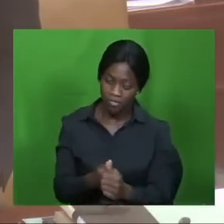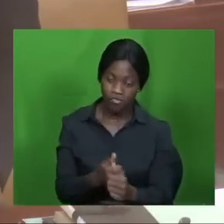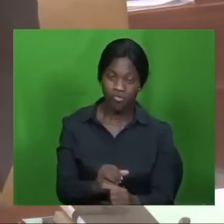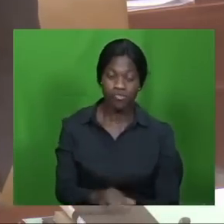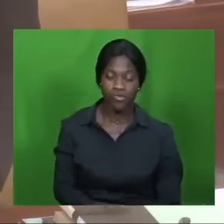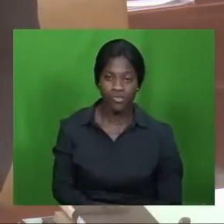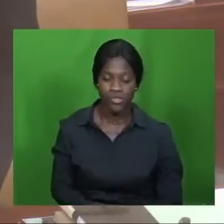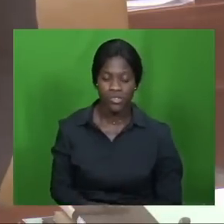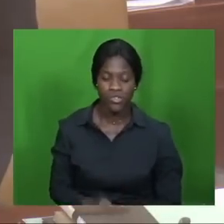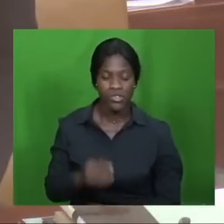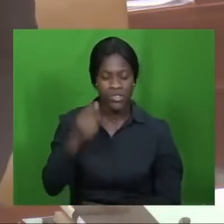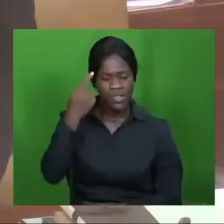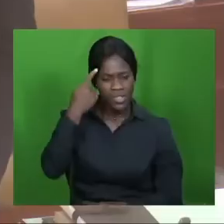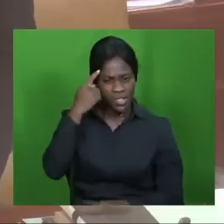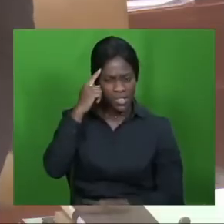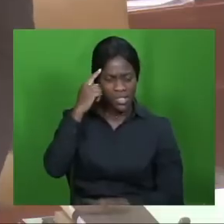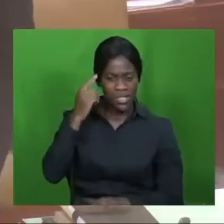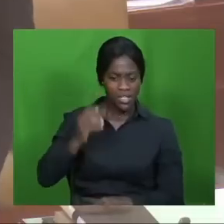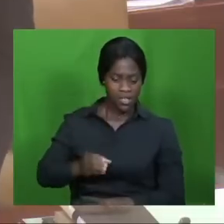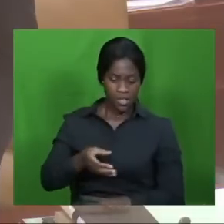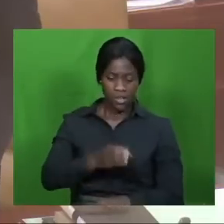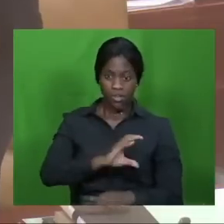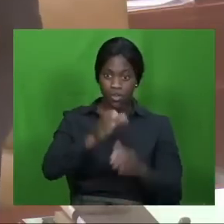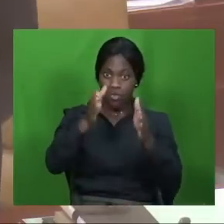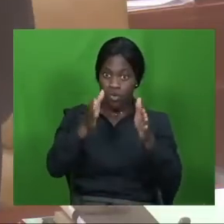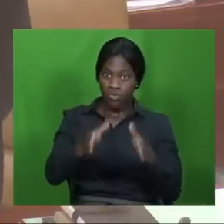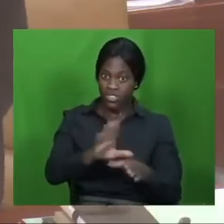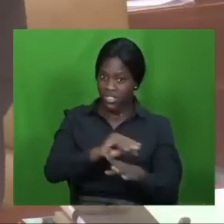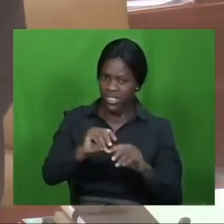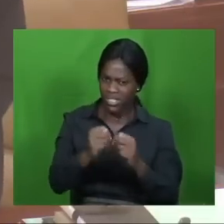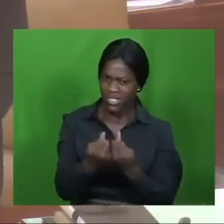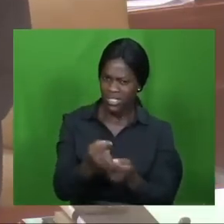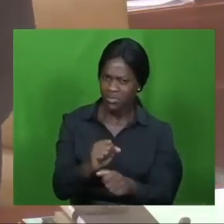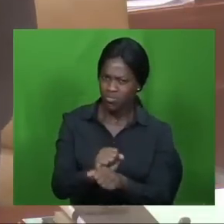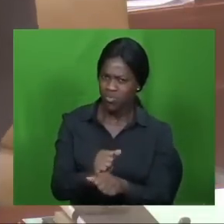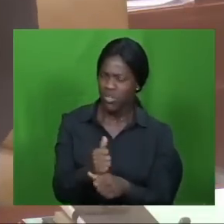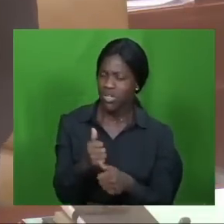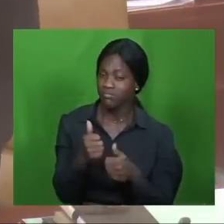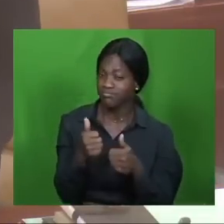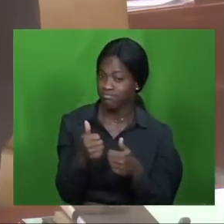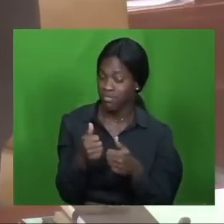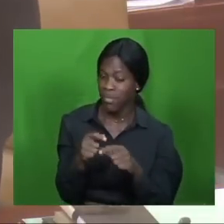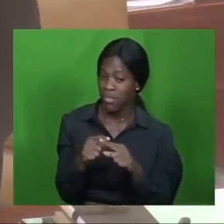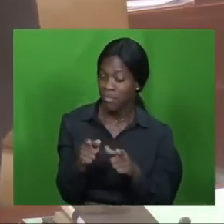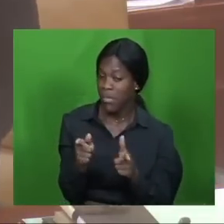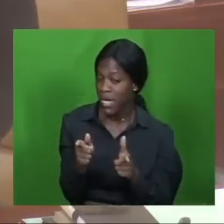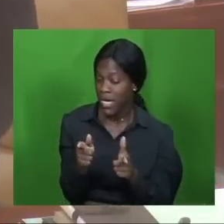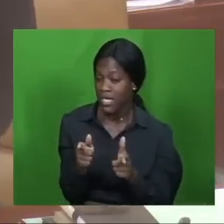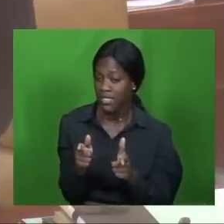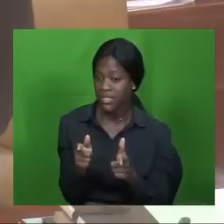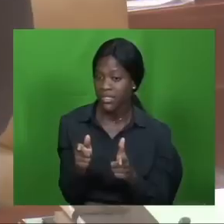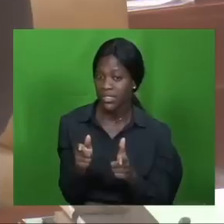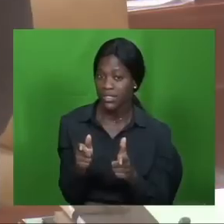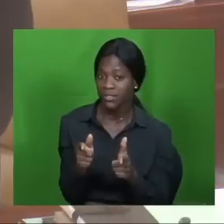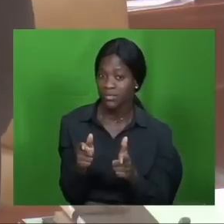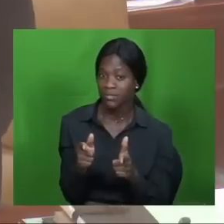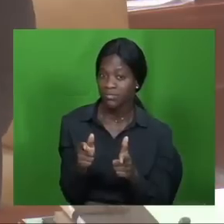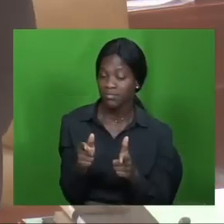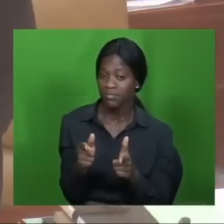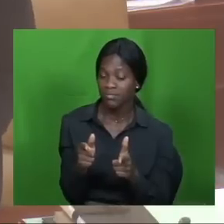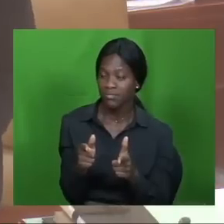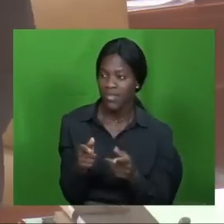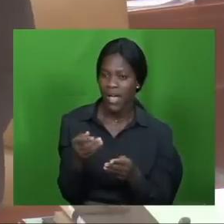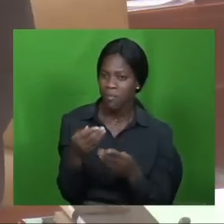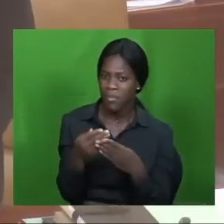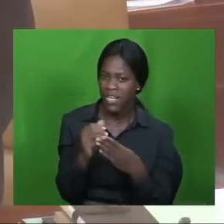the Commissioner and his team are doing very well, but for those, the lack of funds.